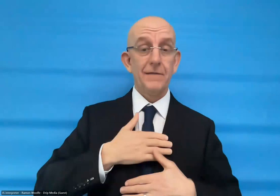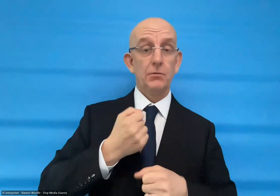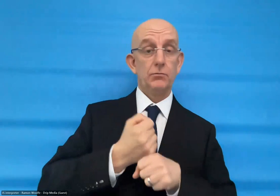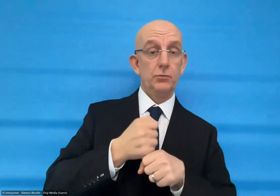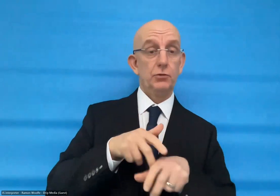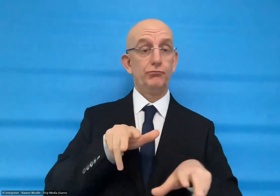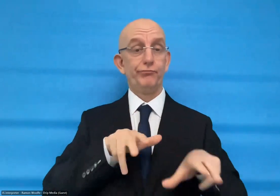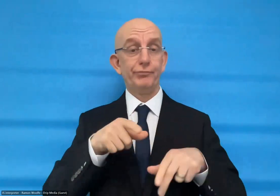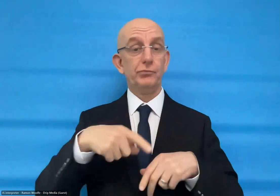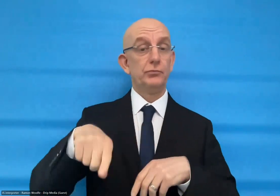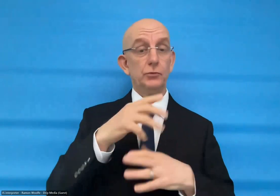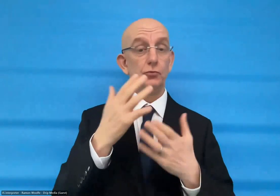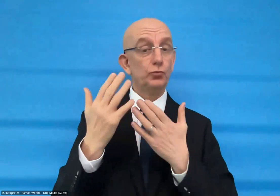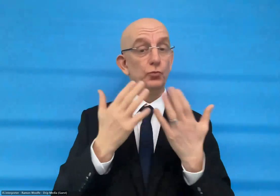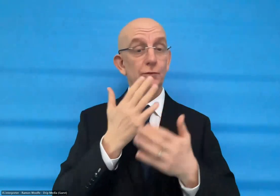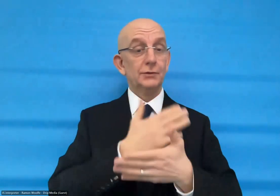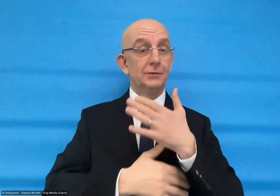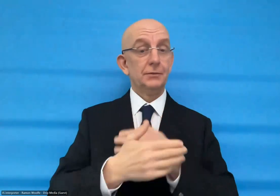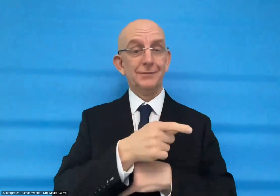best, please. Victor.